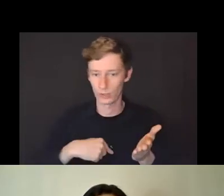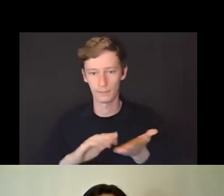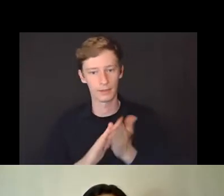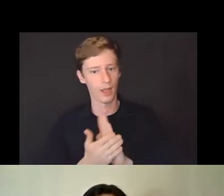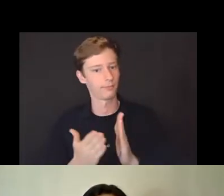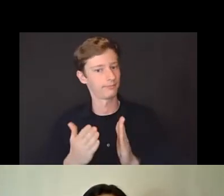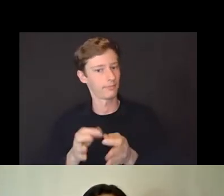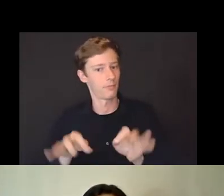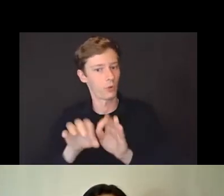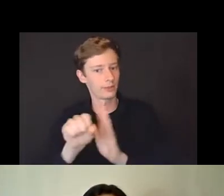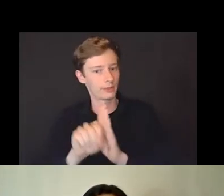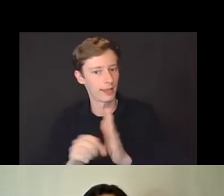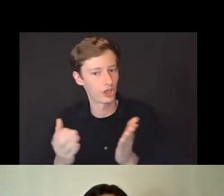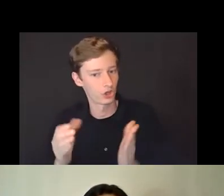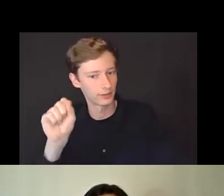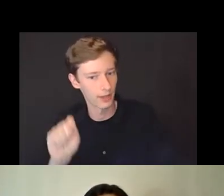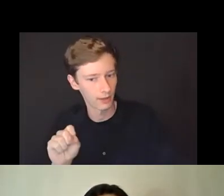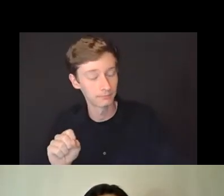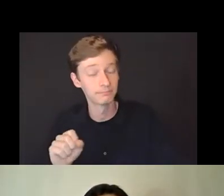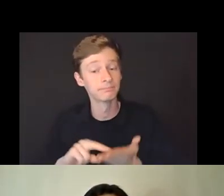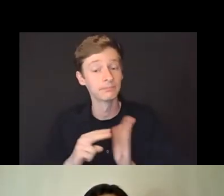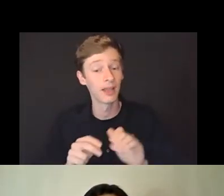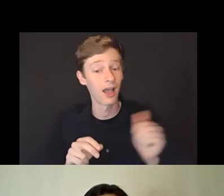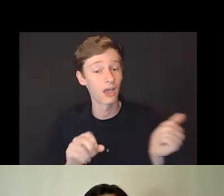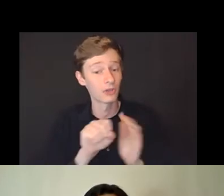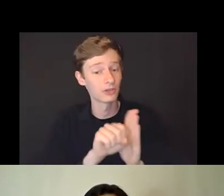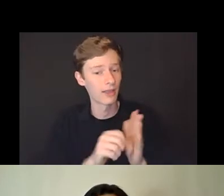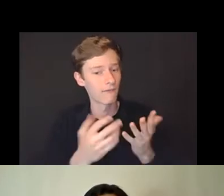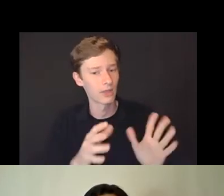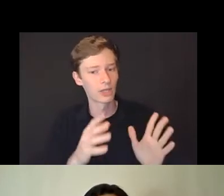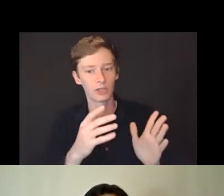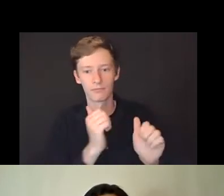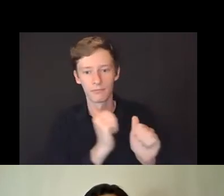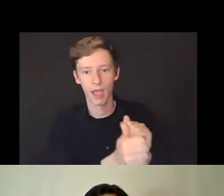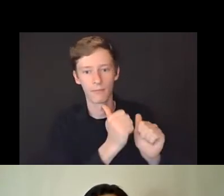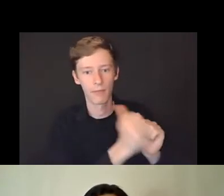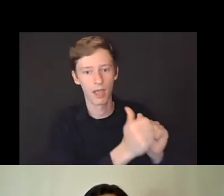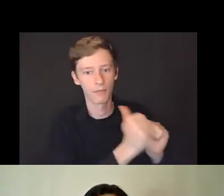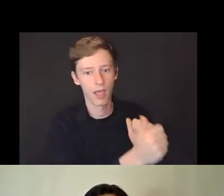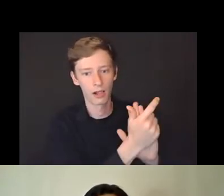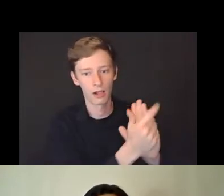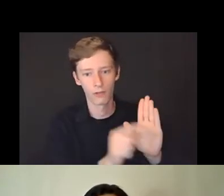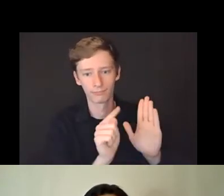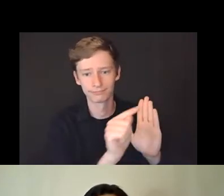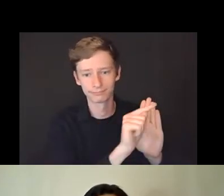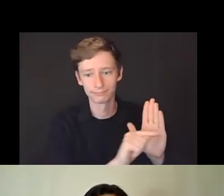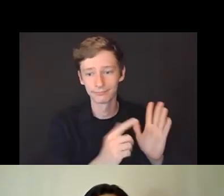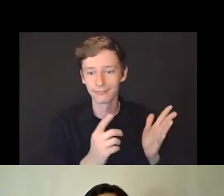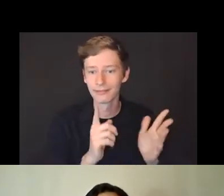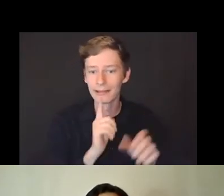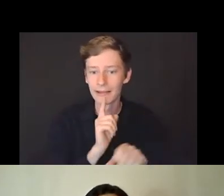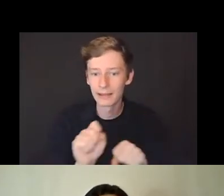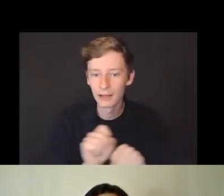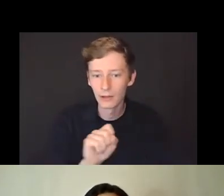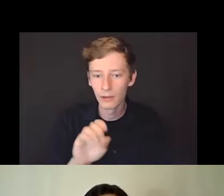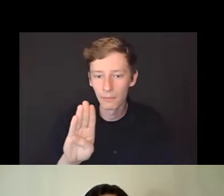access, right? And so we have seen this in other states already, where folks are being criminalized, like bounties are almost being placed